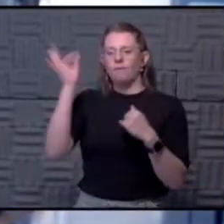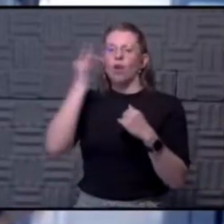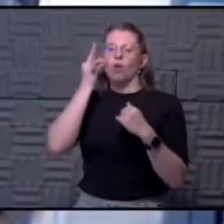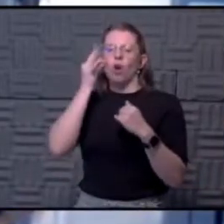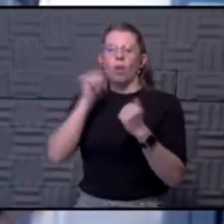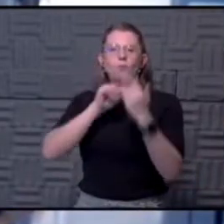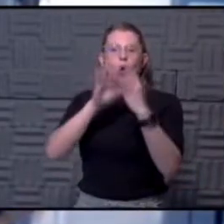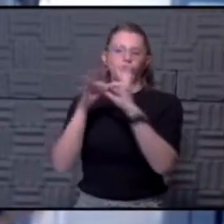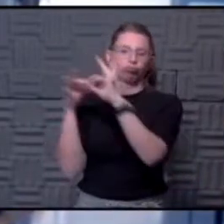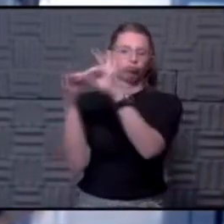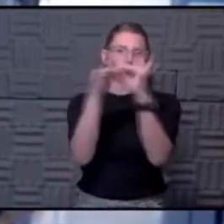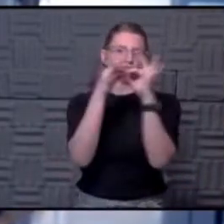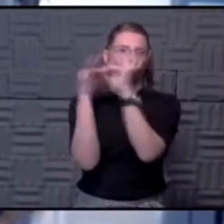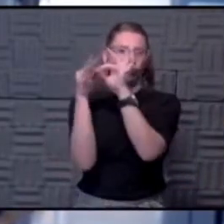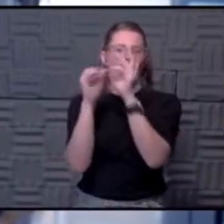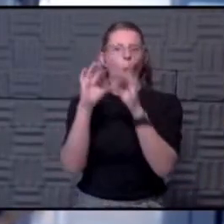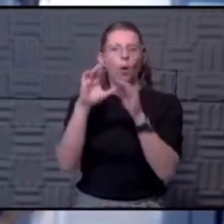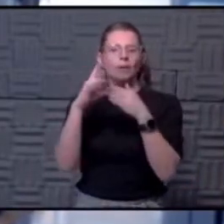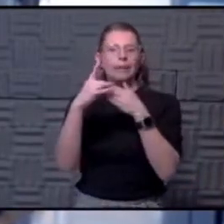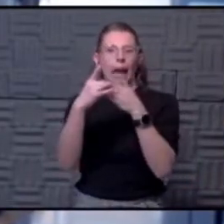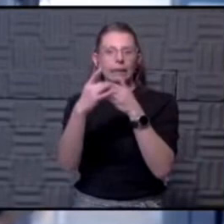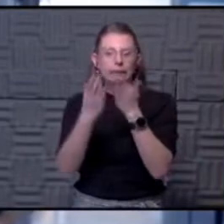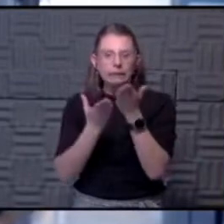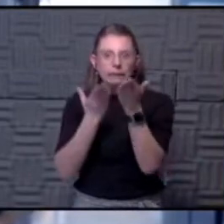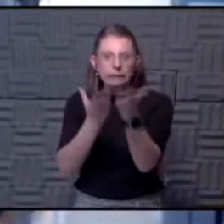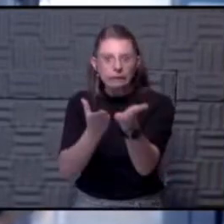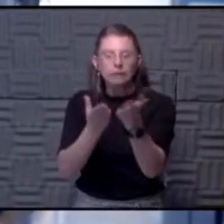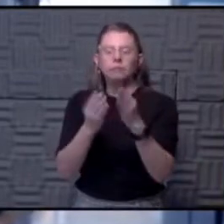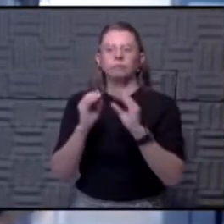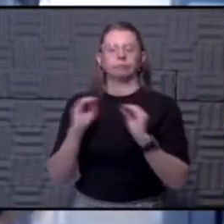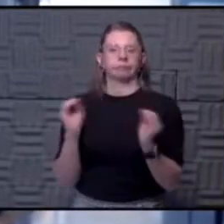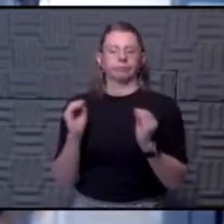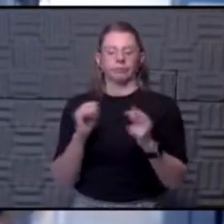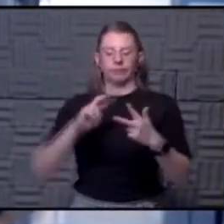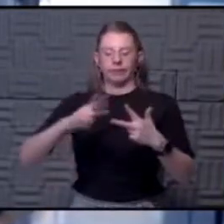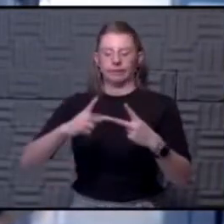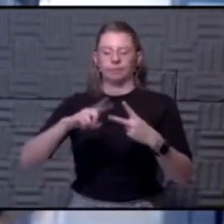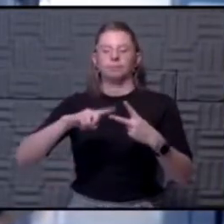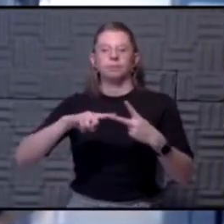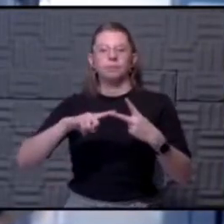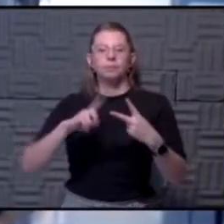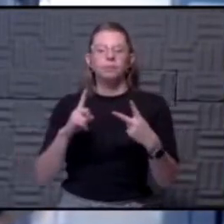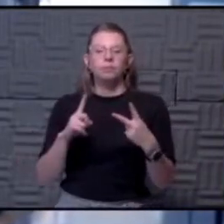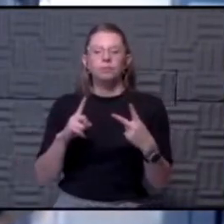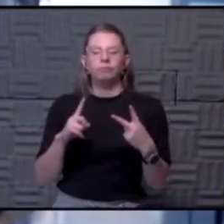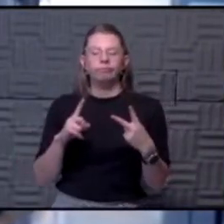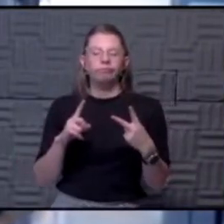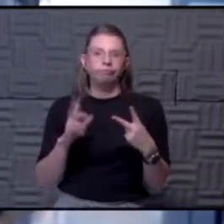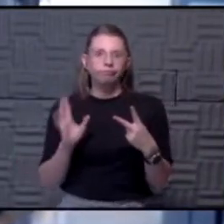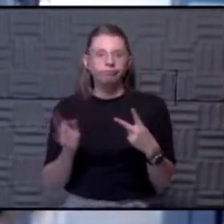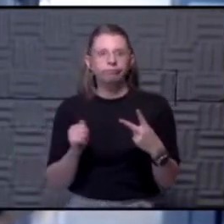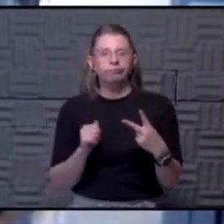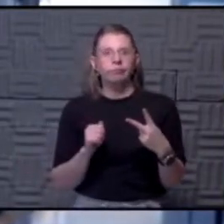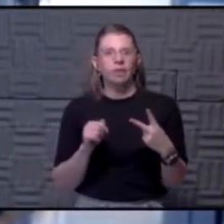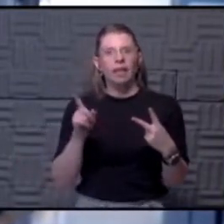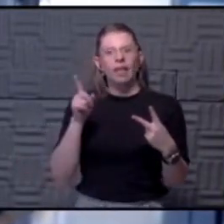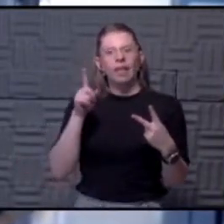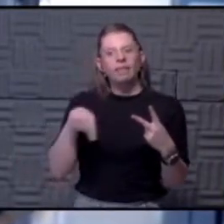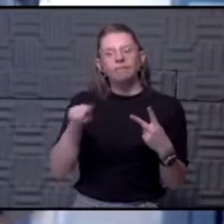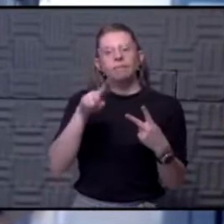or unified federal guidance. The second one was, I think, in a then well-intended